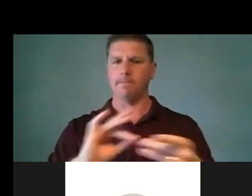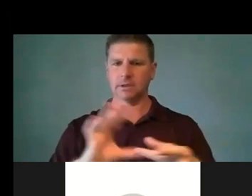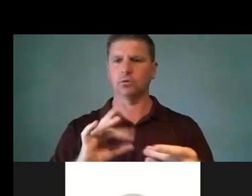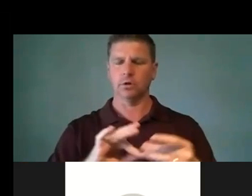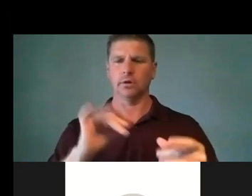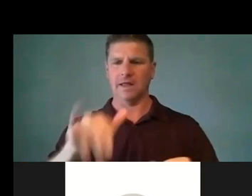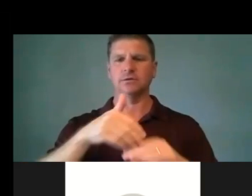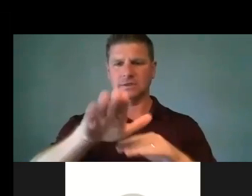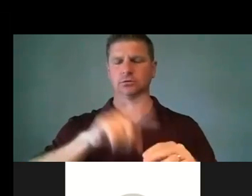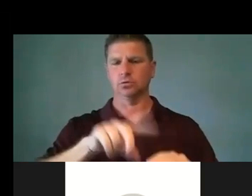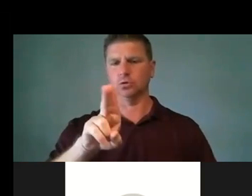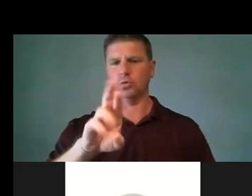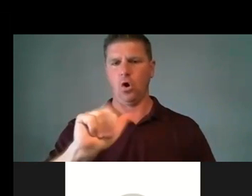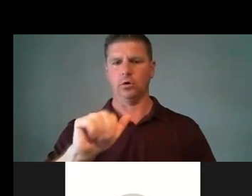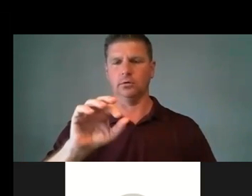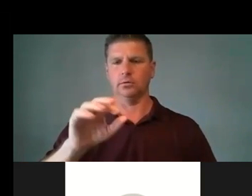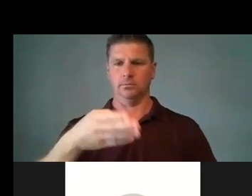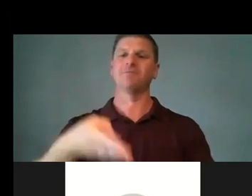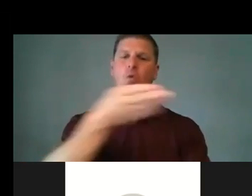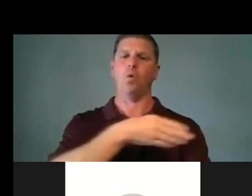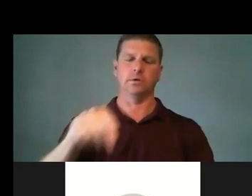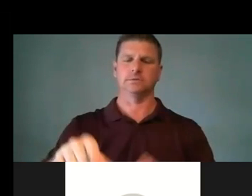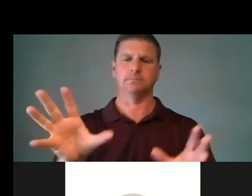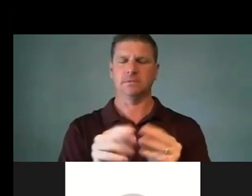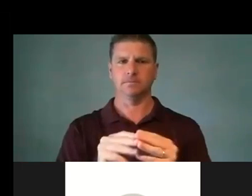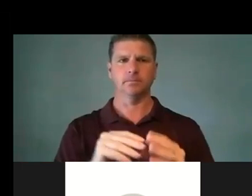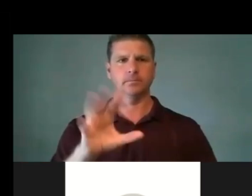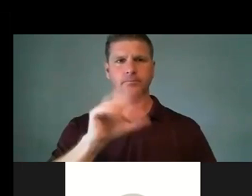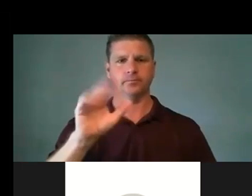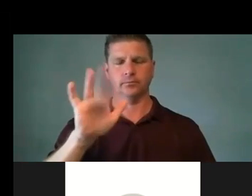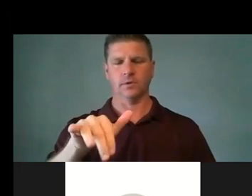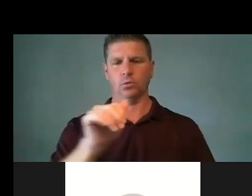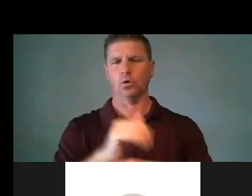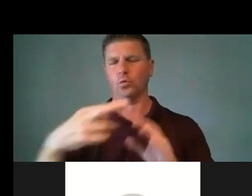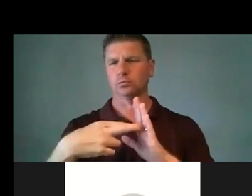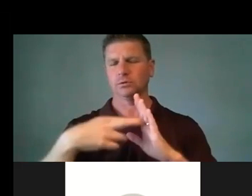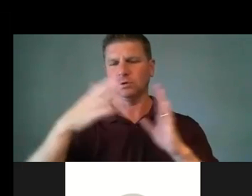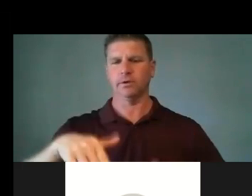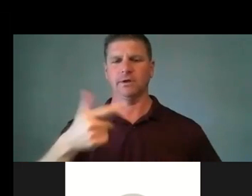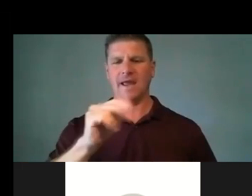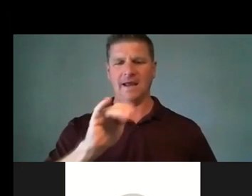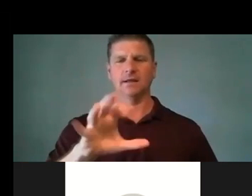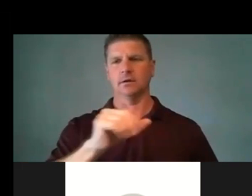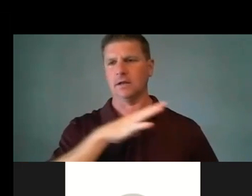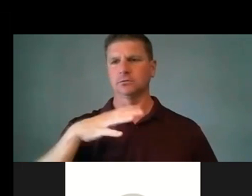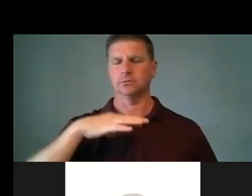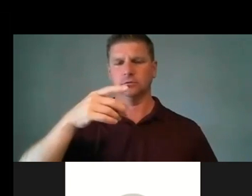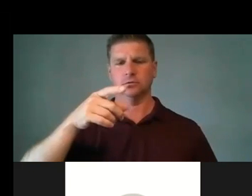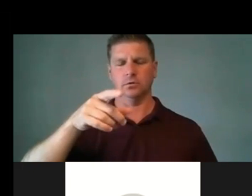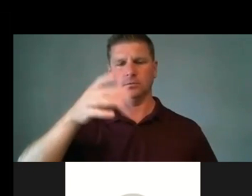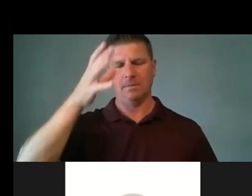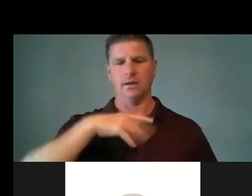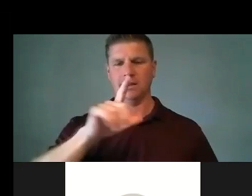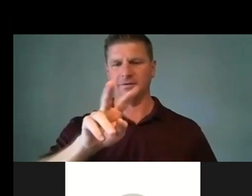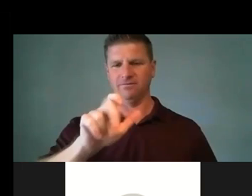was sent to the URA in advance of today's meeting, and by the work of Representative Gainey and Councilman Lavelle and Councilwoman Gross.